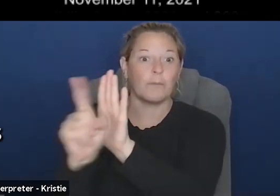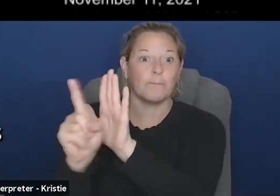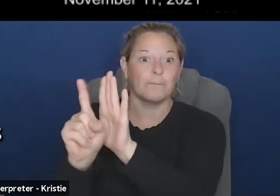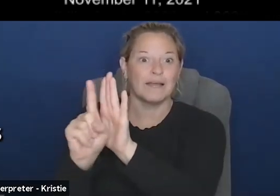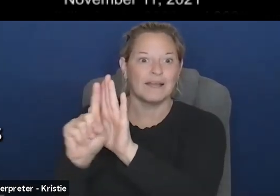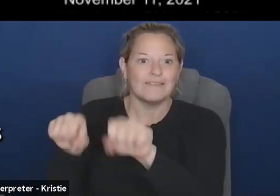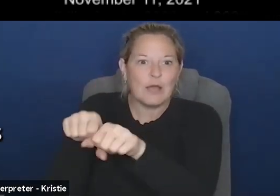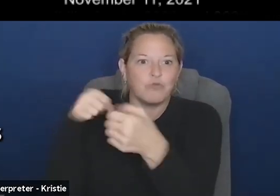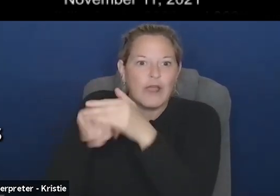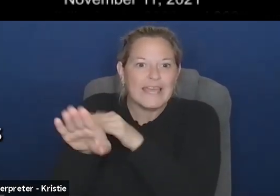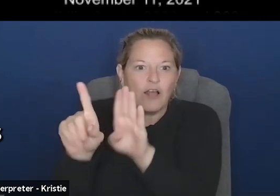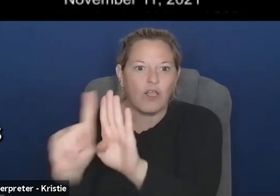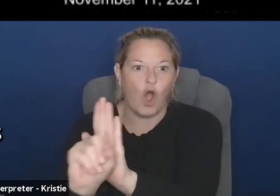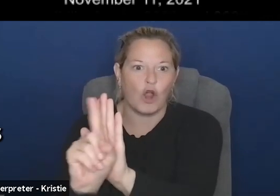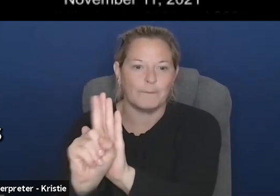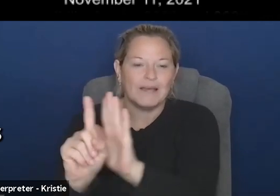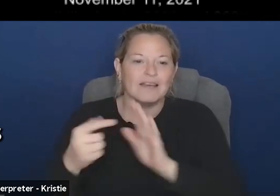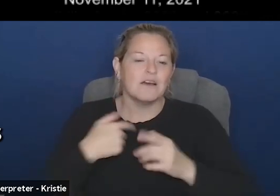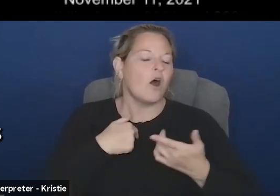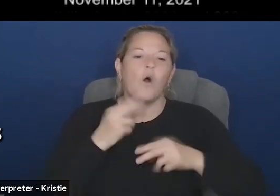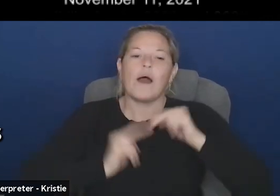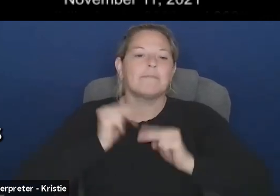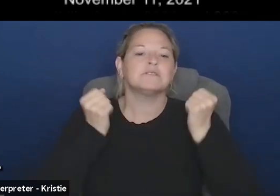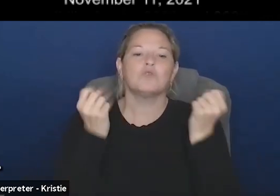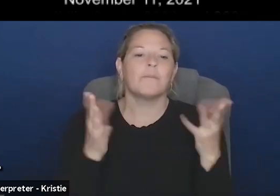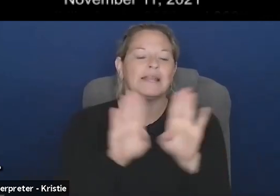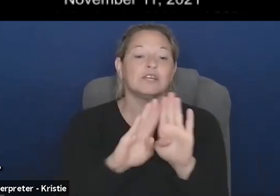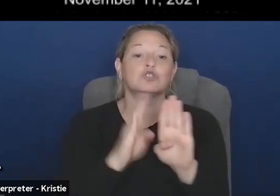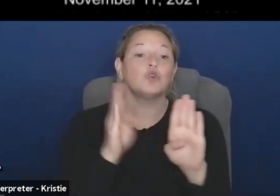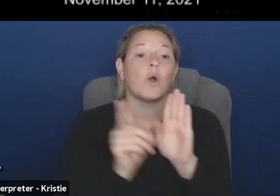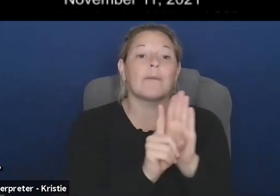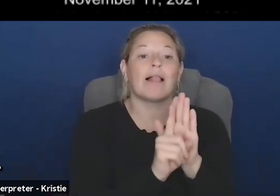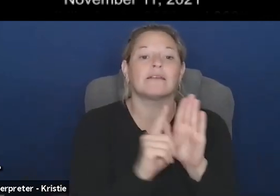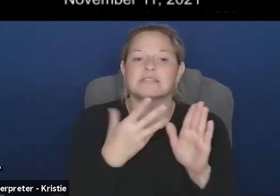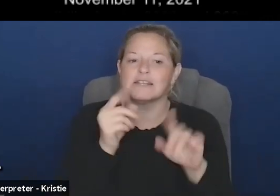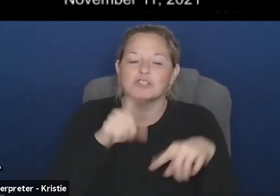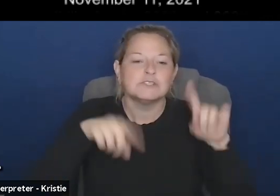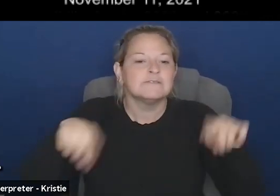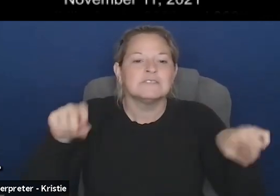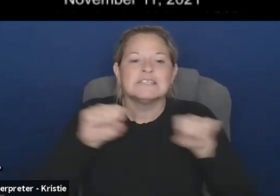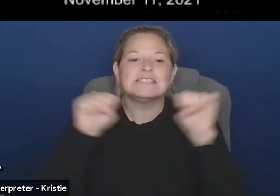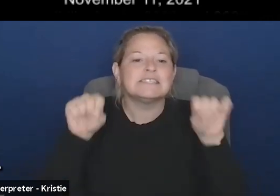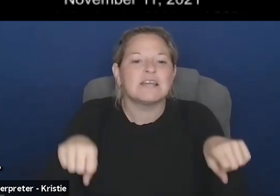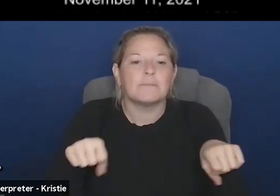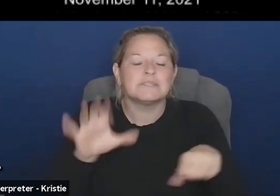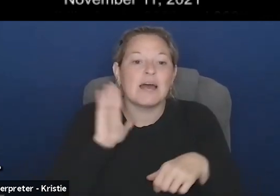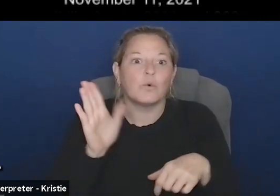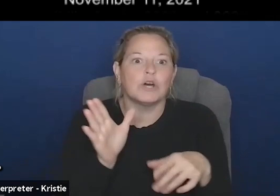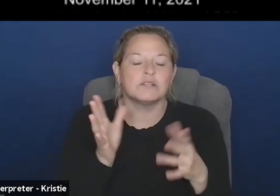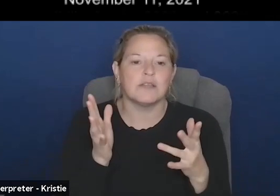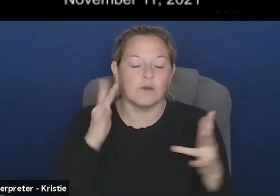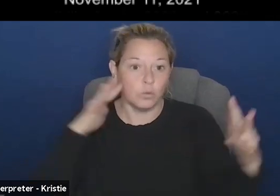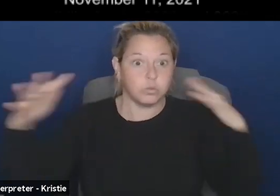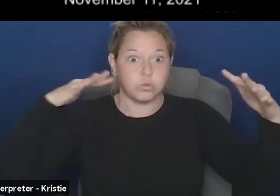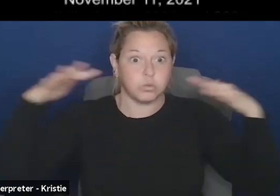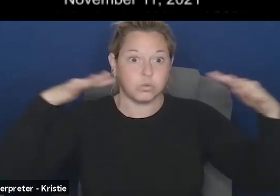built lots of doorbells and lots of various sort of systems that would make noise and do things.